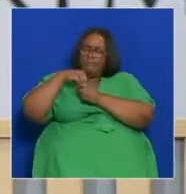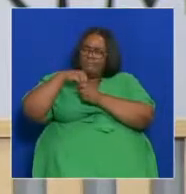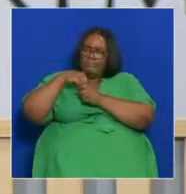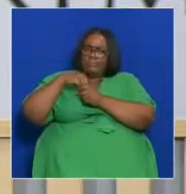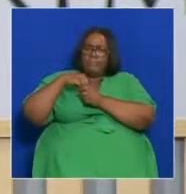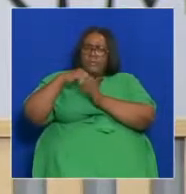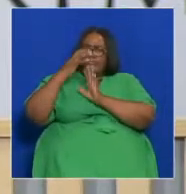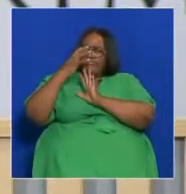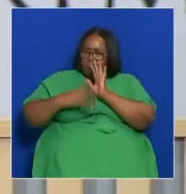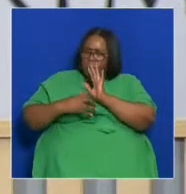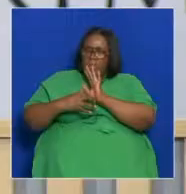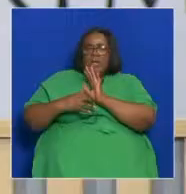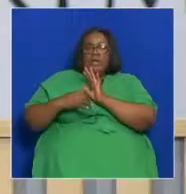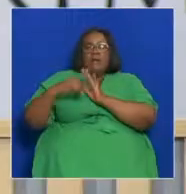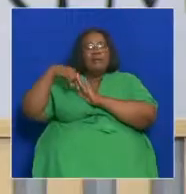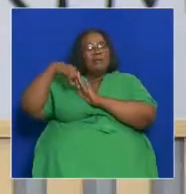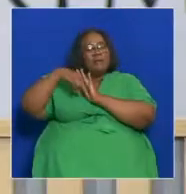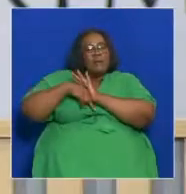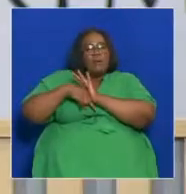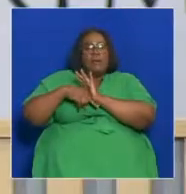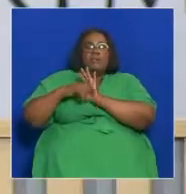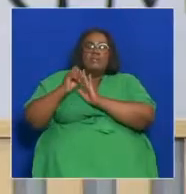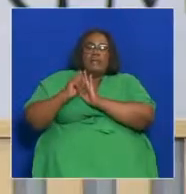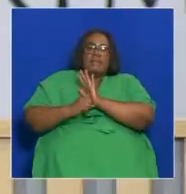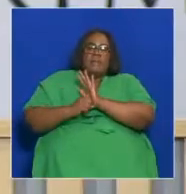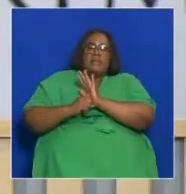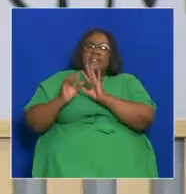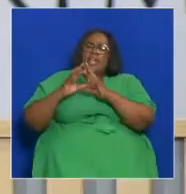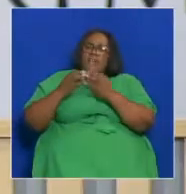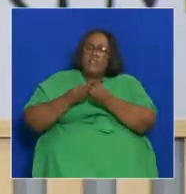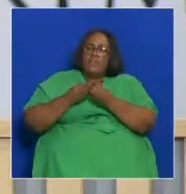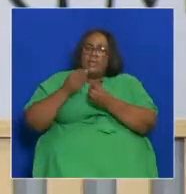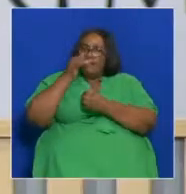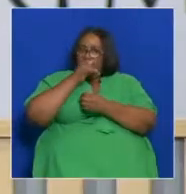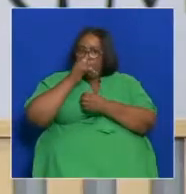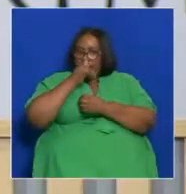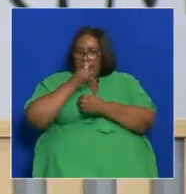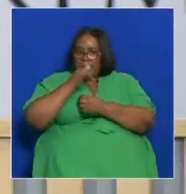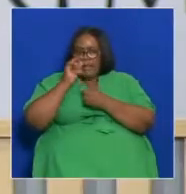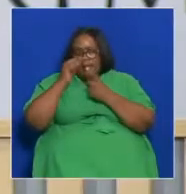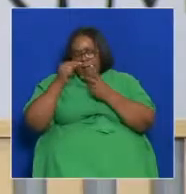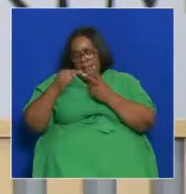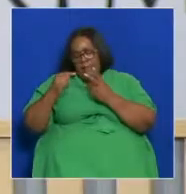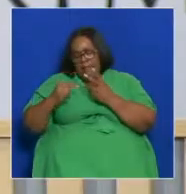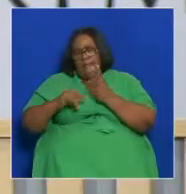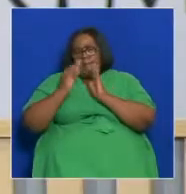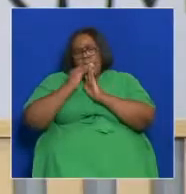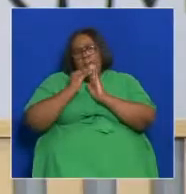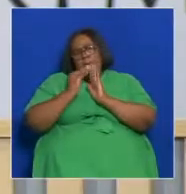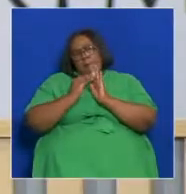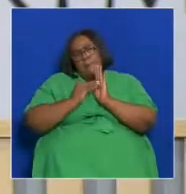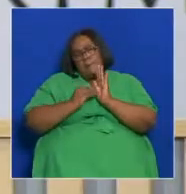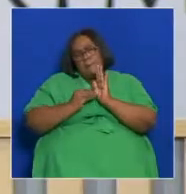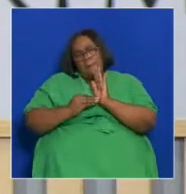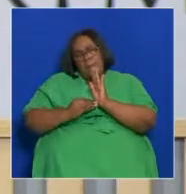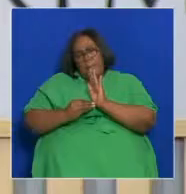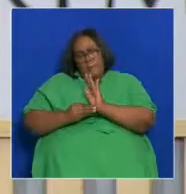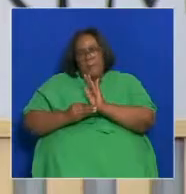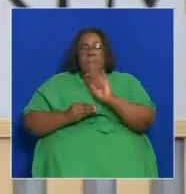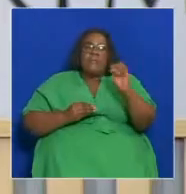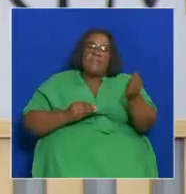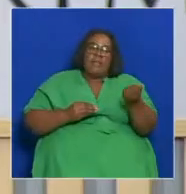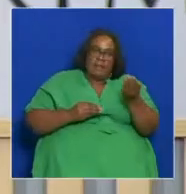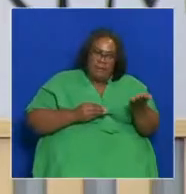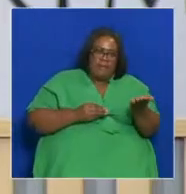all the elements of the offense, is then obtained. And that is what is used as the A1, not the